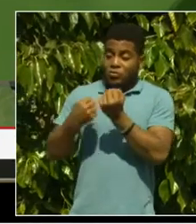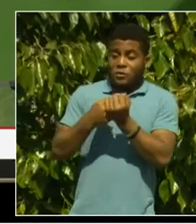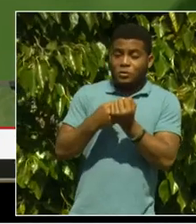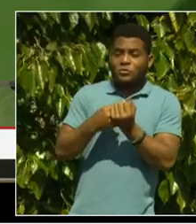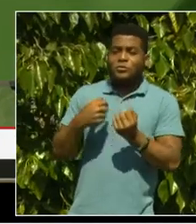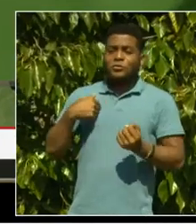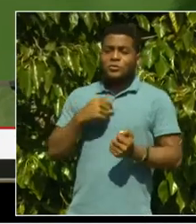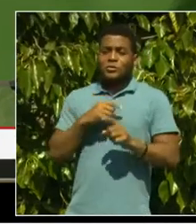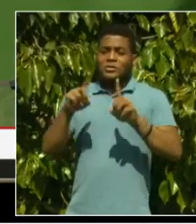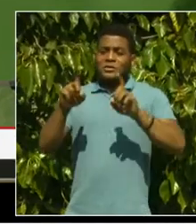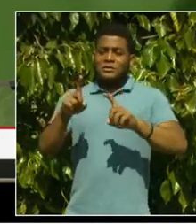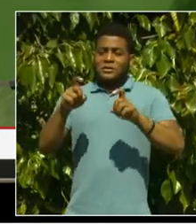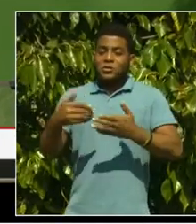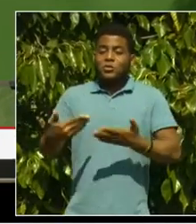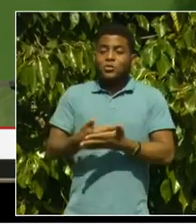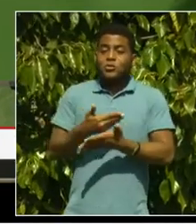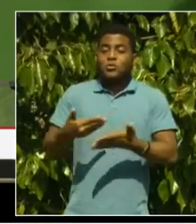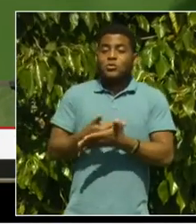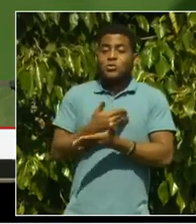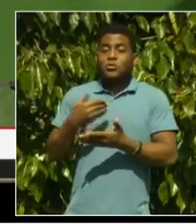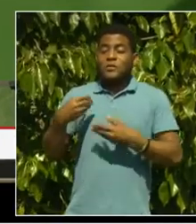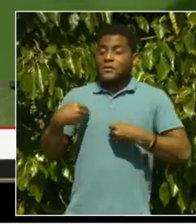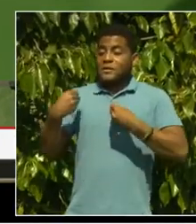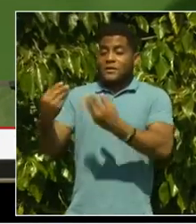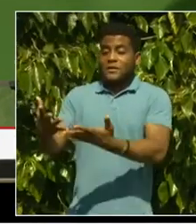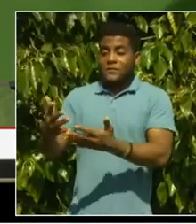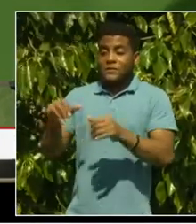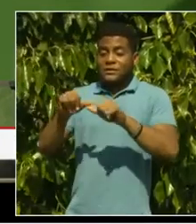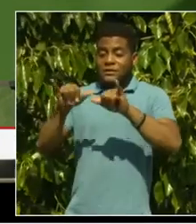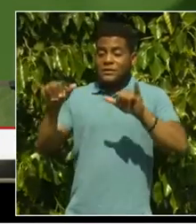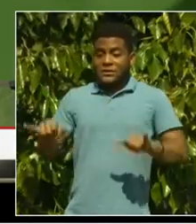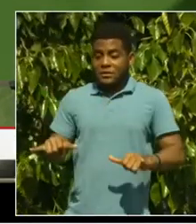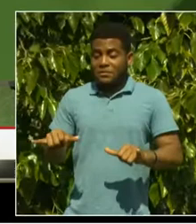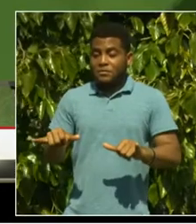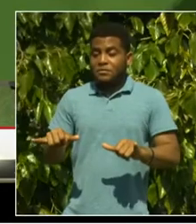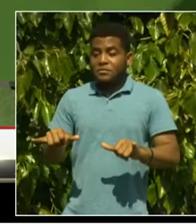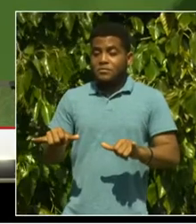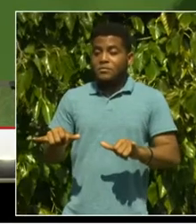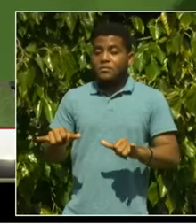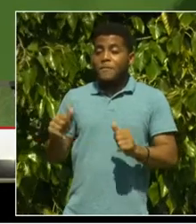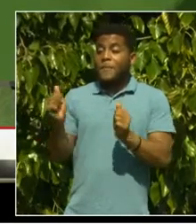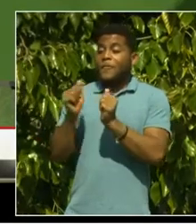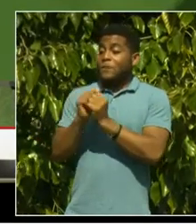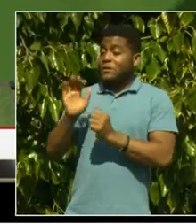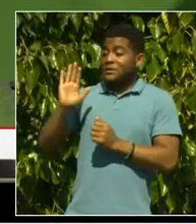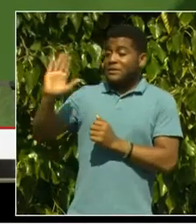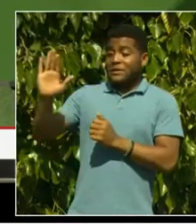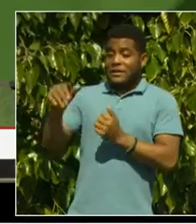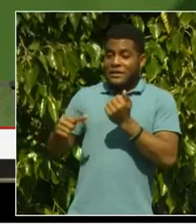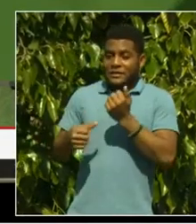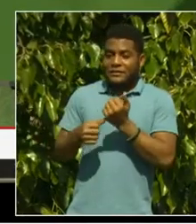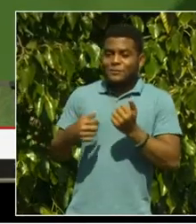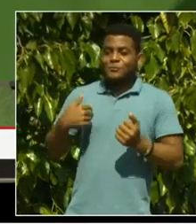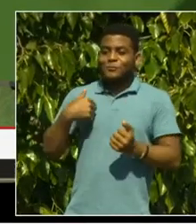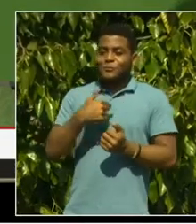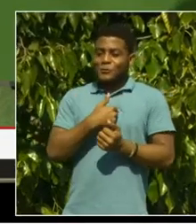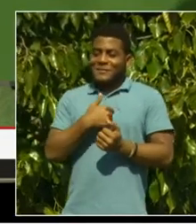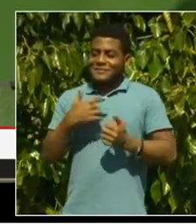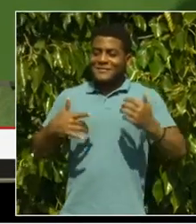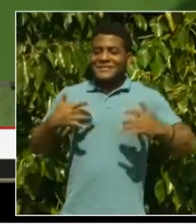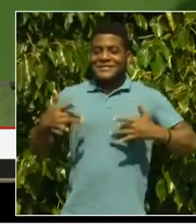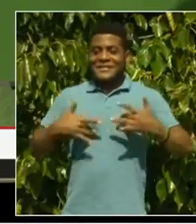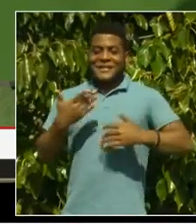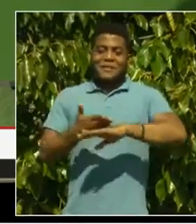for WIC moms this year. With their ongoing support, we are excited to roll out a more accessible system through our website this